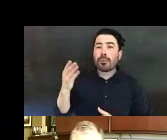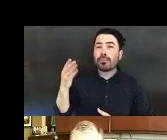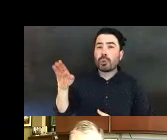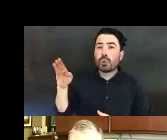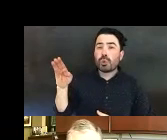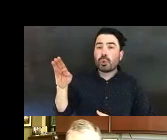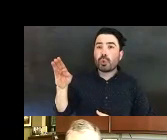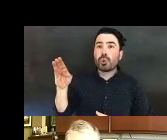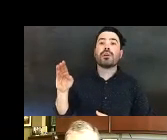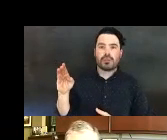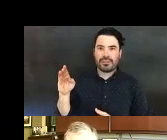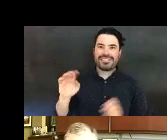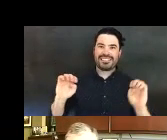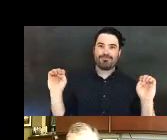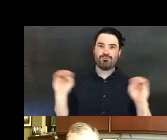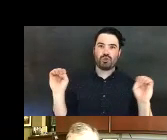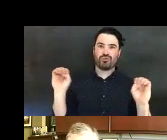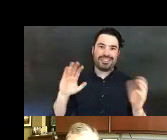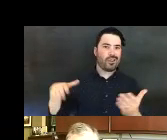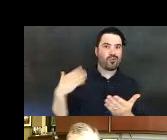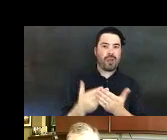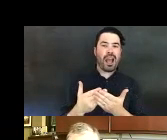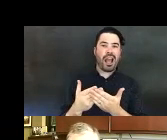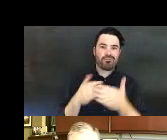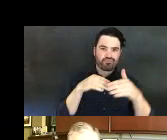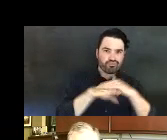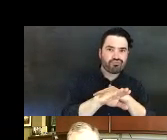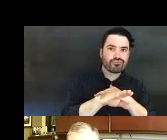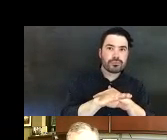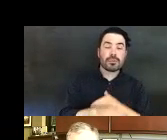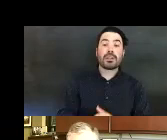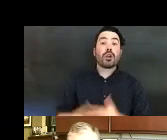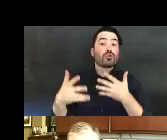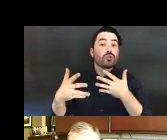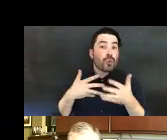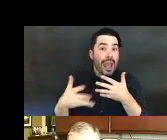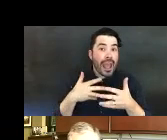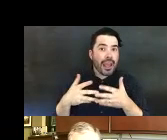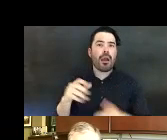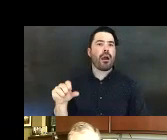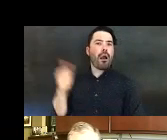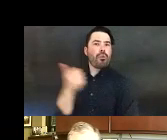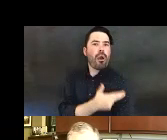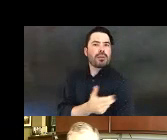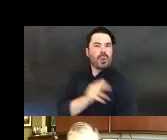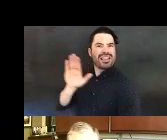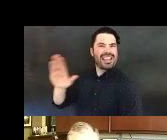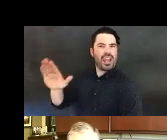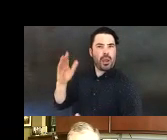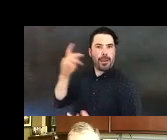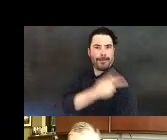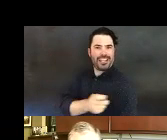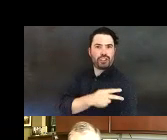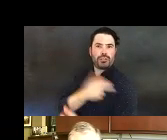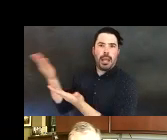that come through the emergency department. The gray shows those patients that were transferred either from other emergency departments or other